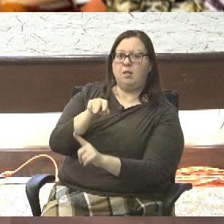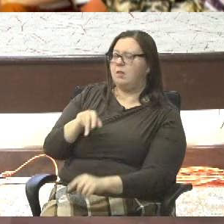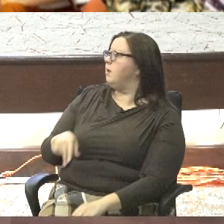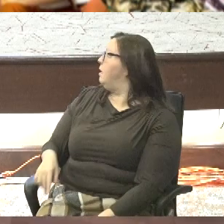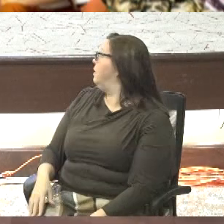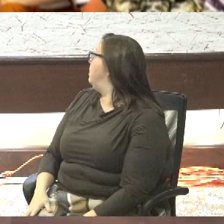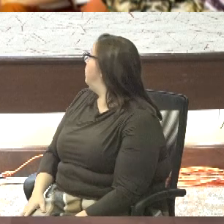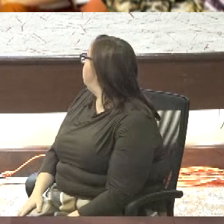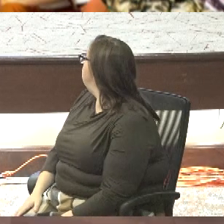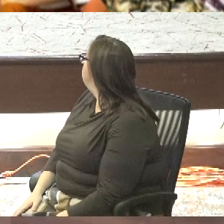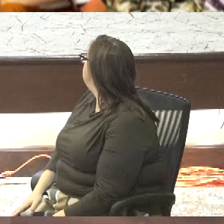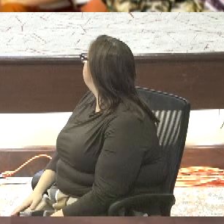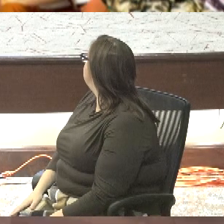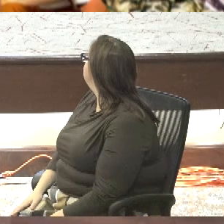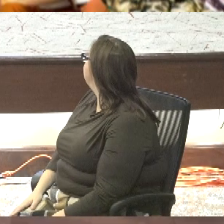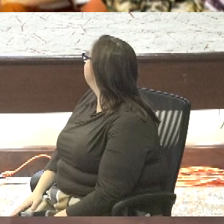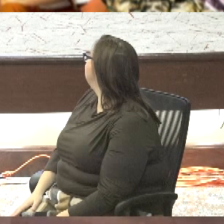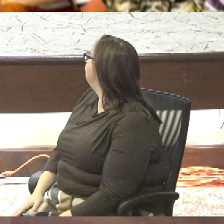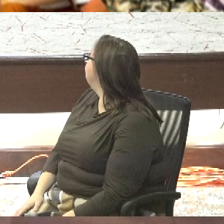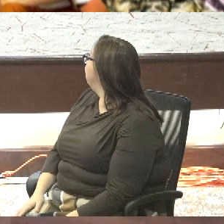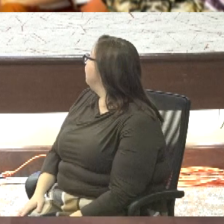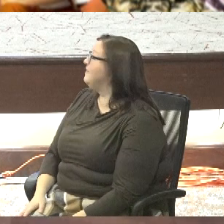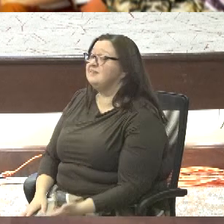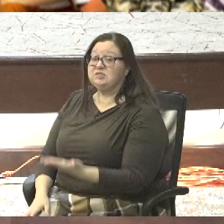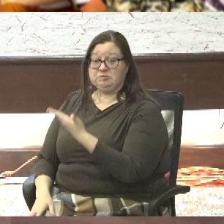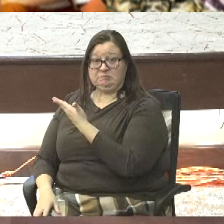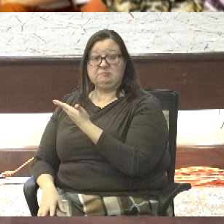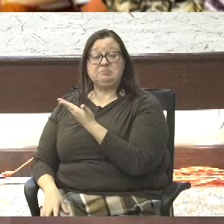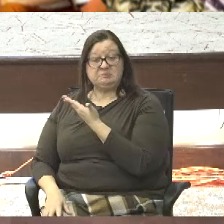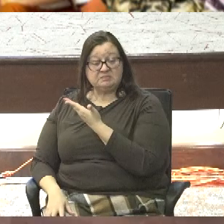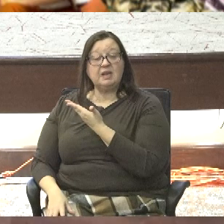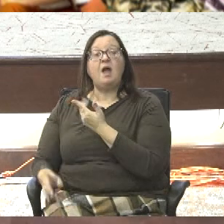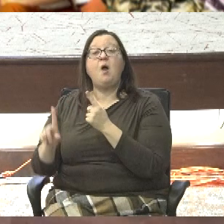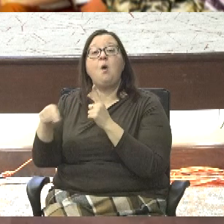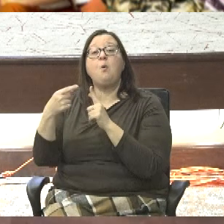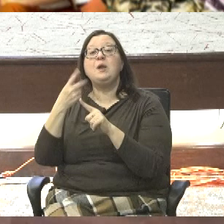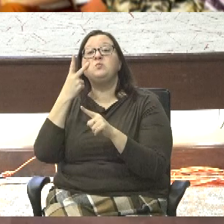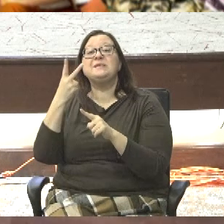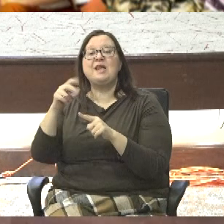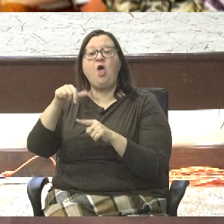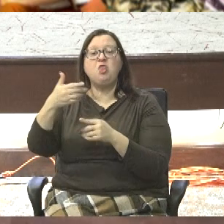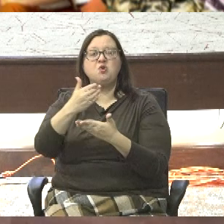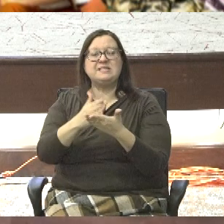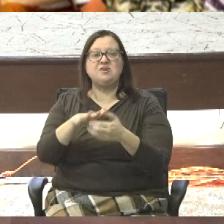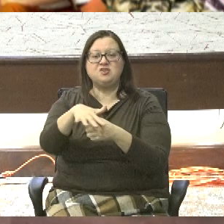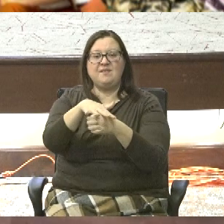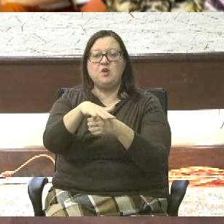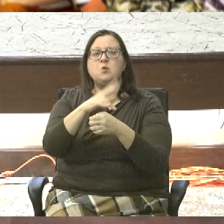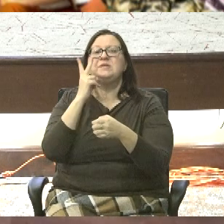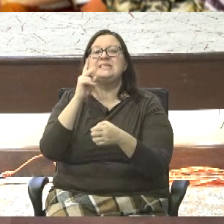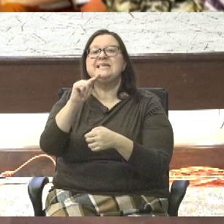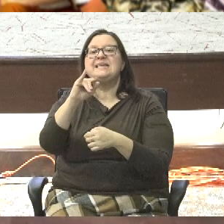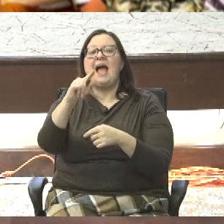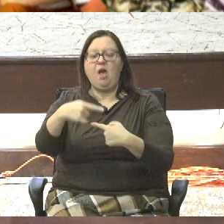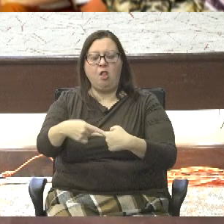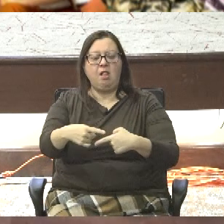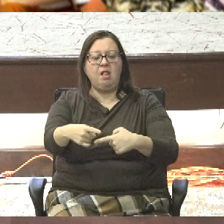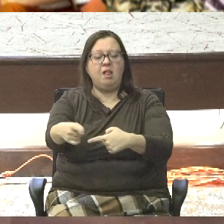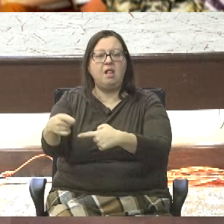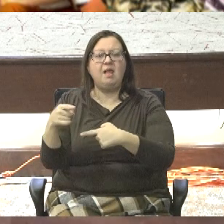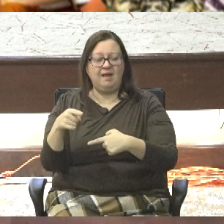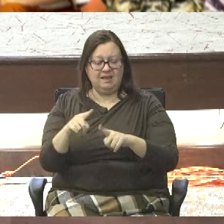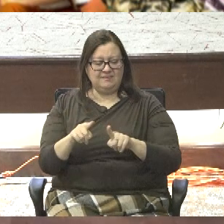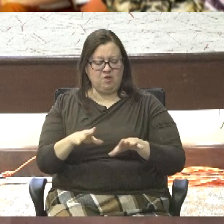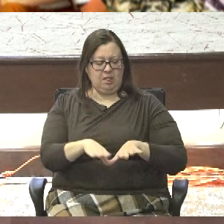wanted to show this rendering as well, because when you come another section, you see the different tile layouts that we're going to